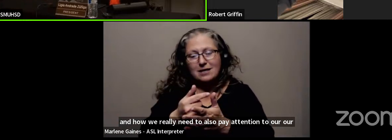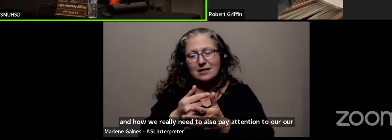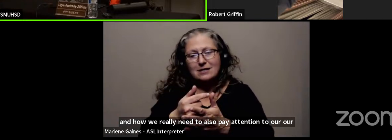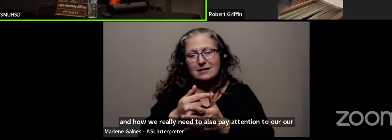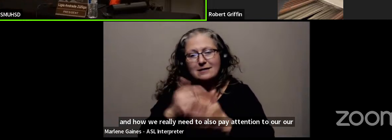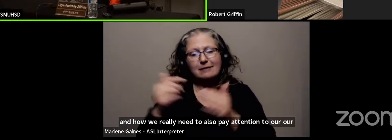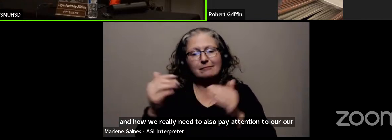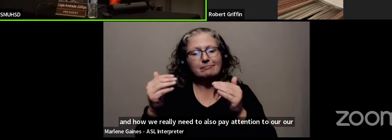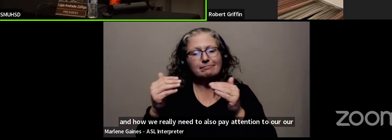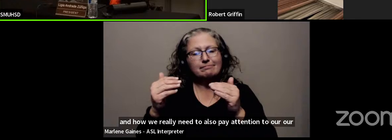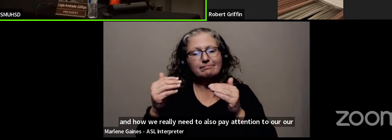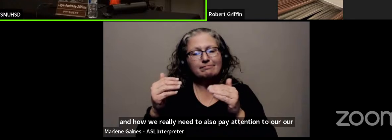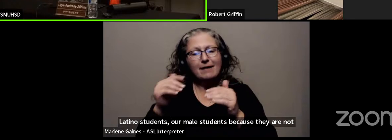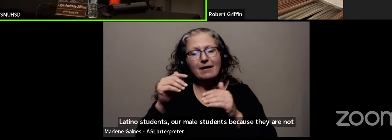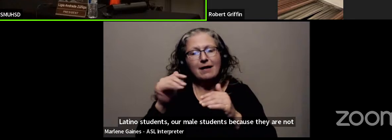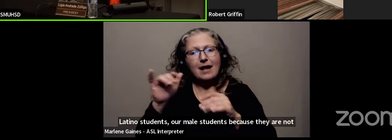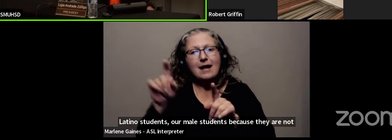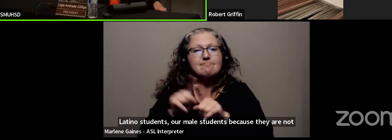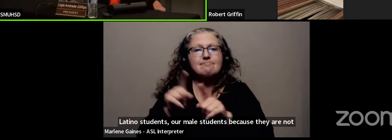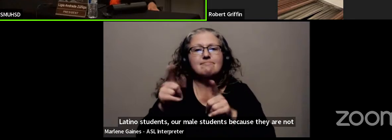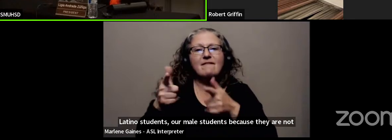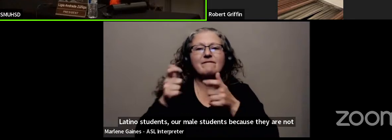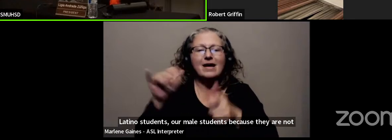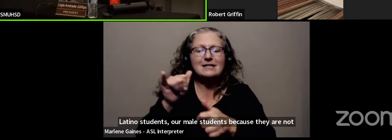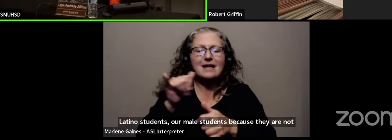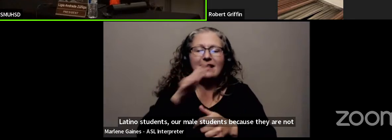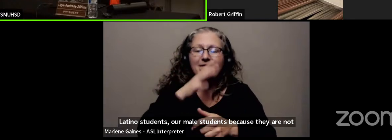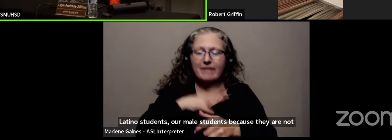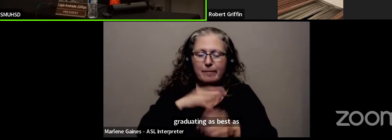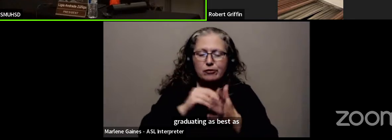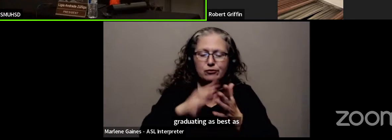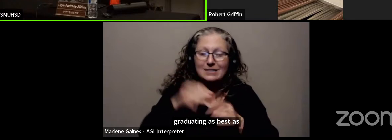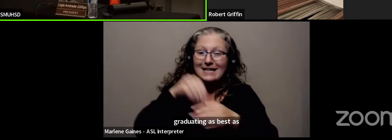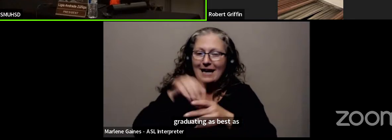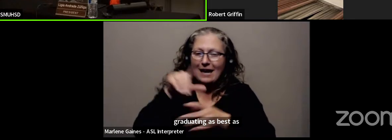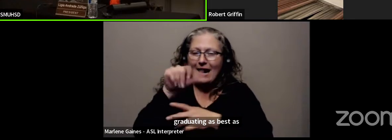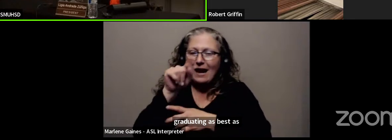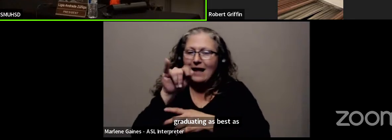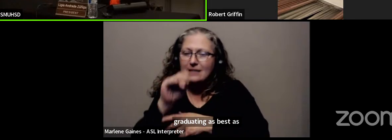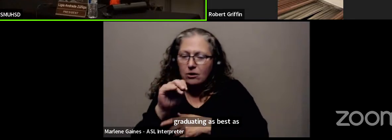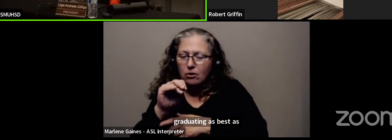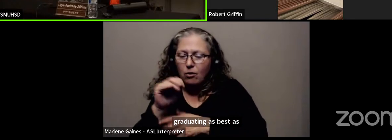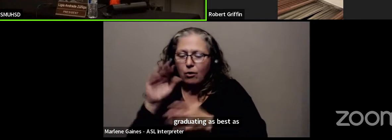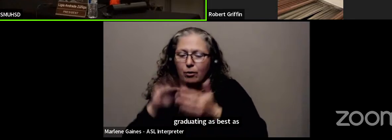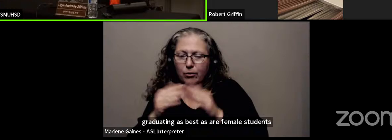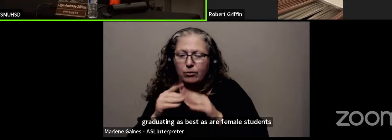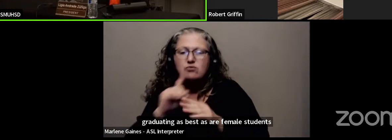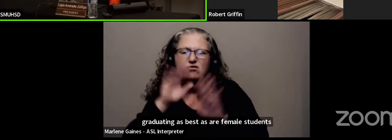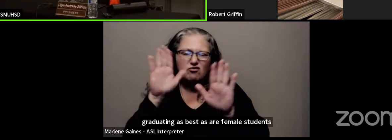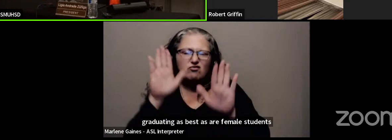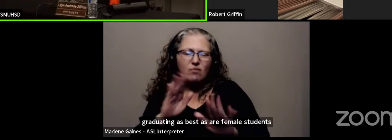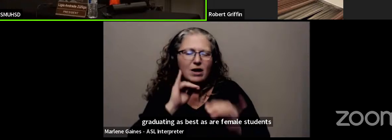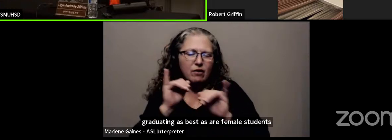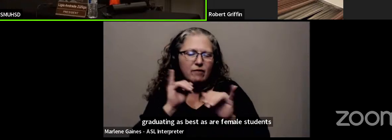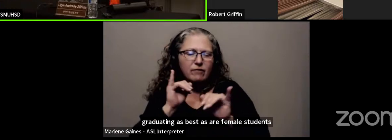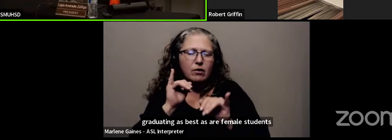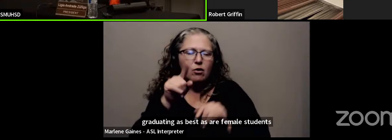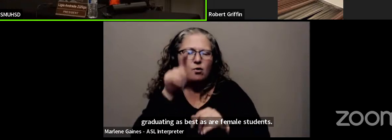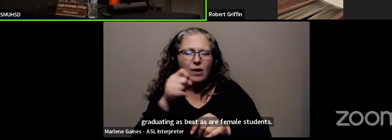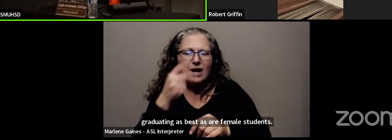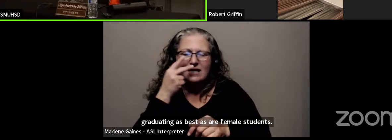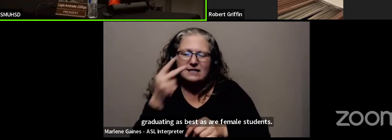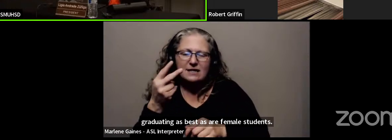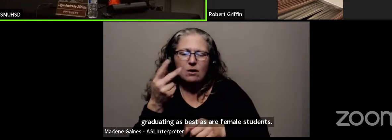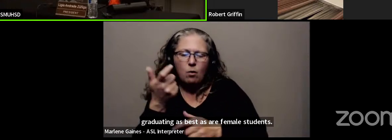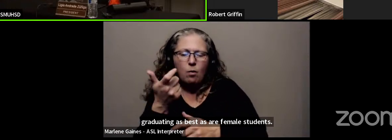as our female students. So in the Latino community. And so it was a really great interview, and you can find it on